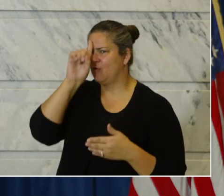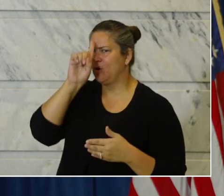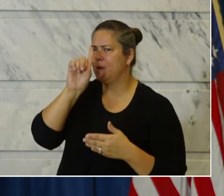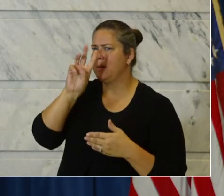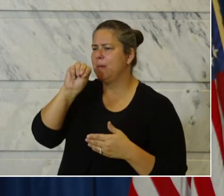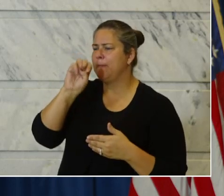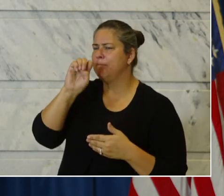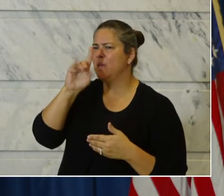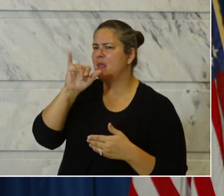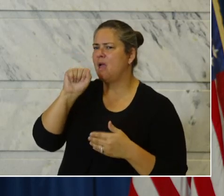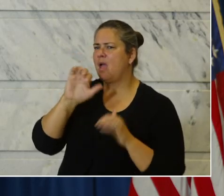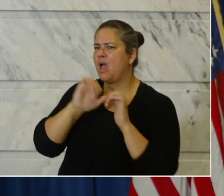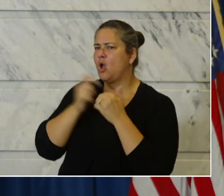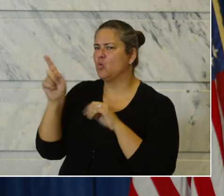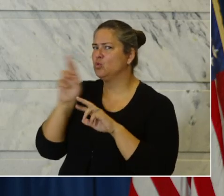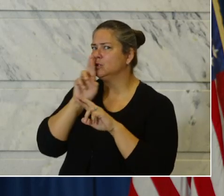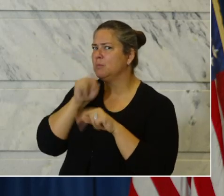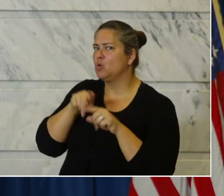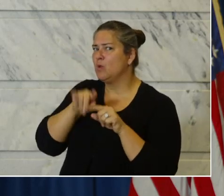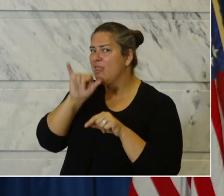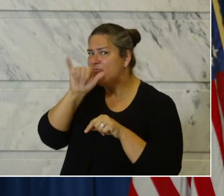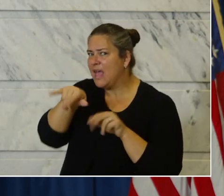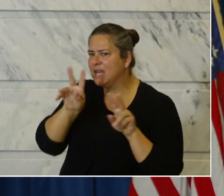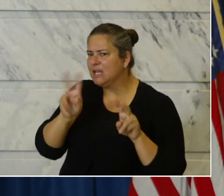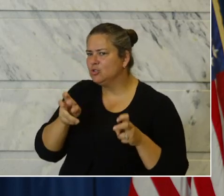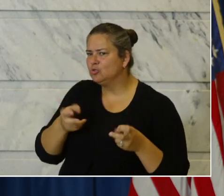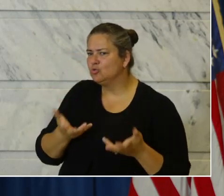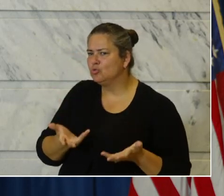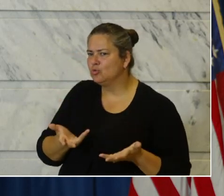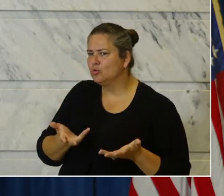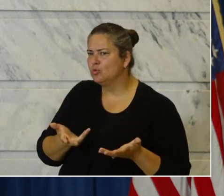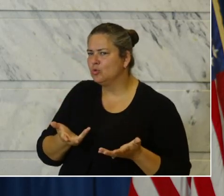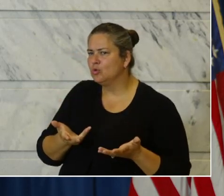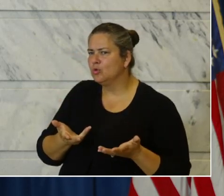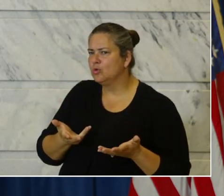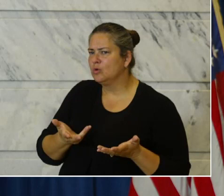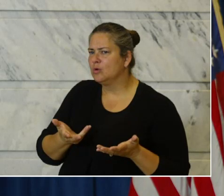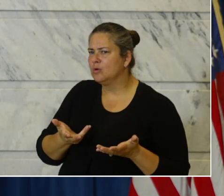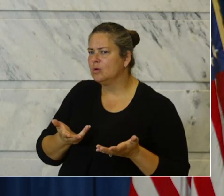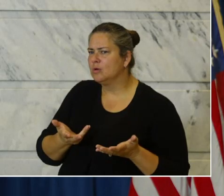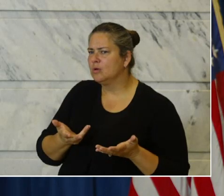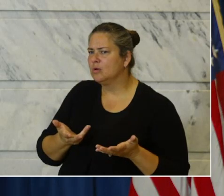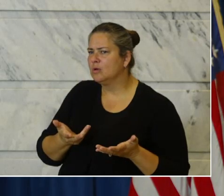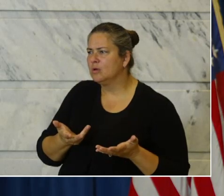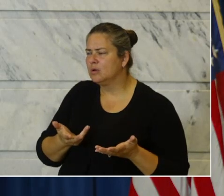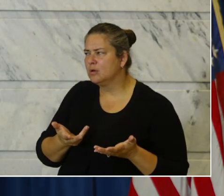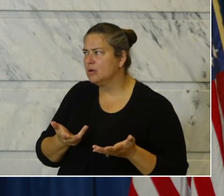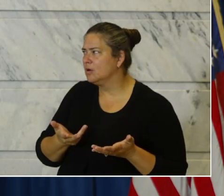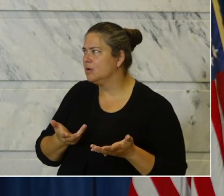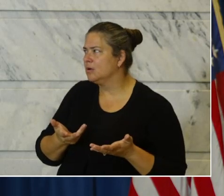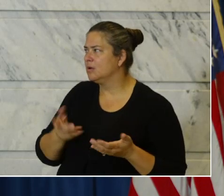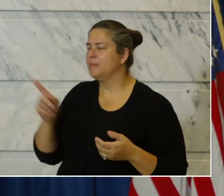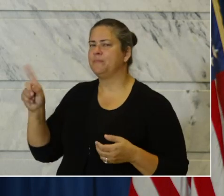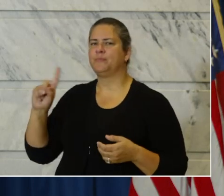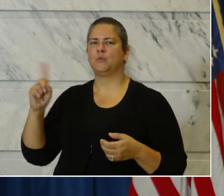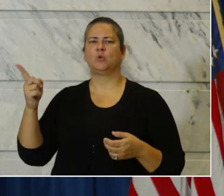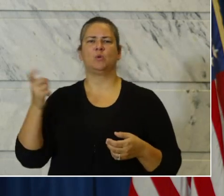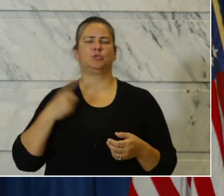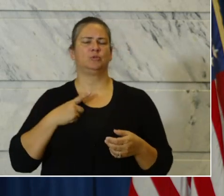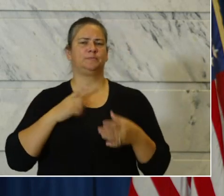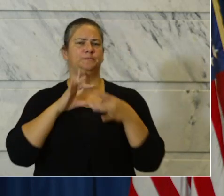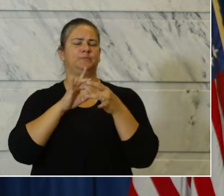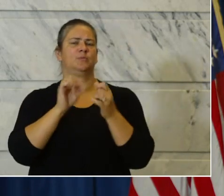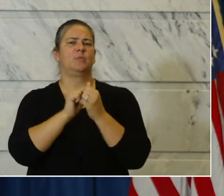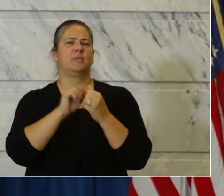How do you respond to those issues as it relates to protests and specifically the coverage of those protests? Yeah, the question again is about